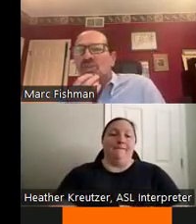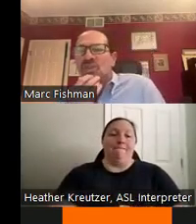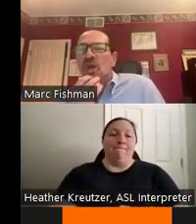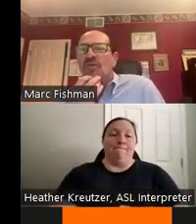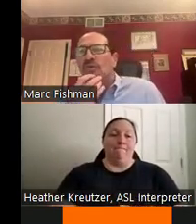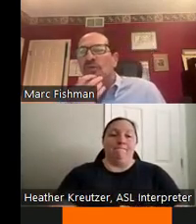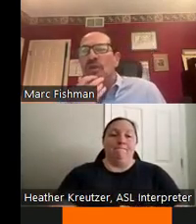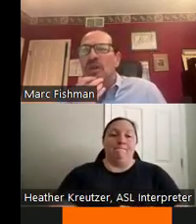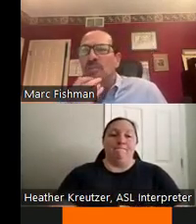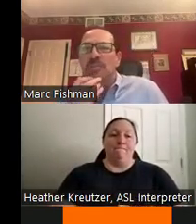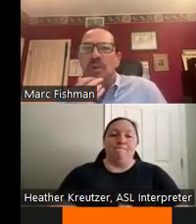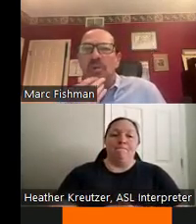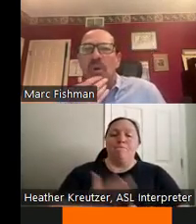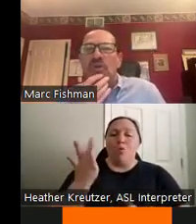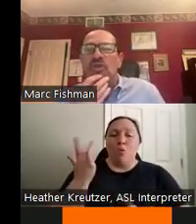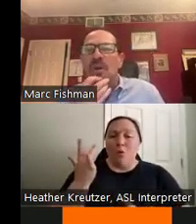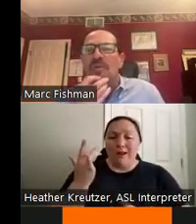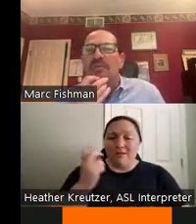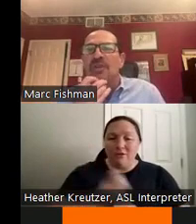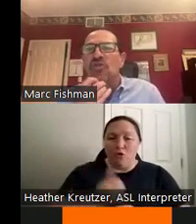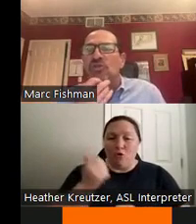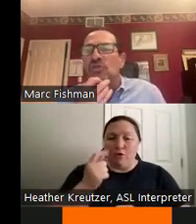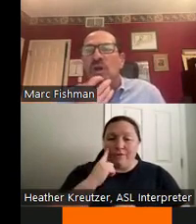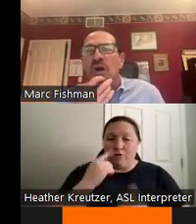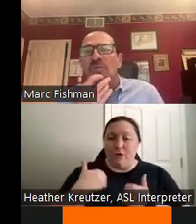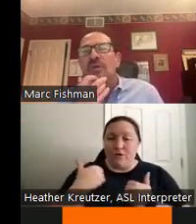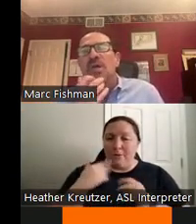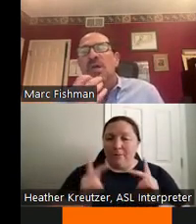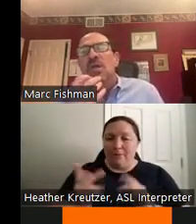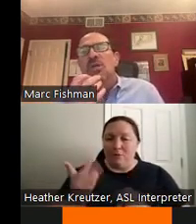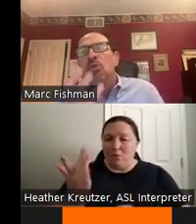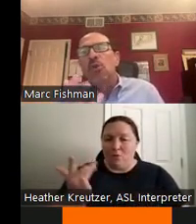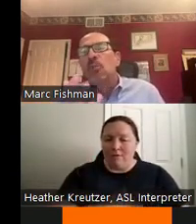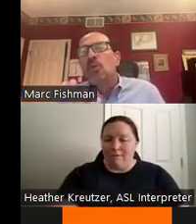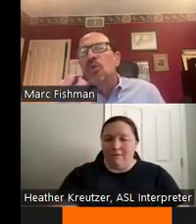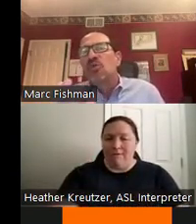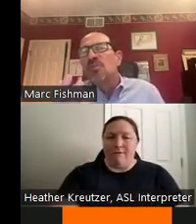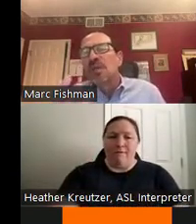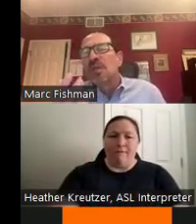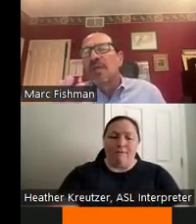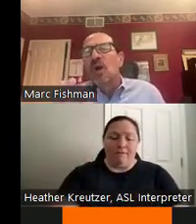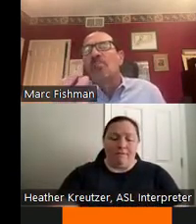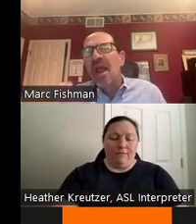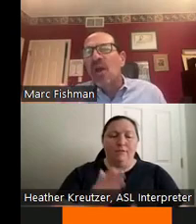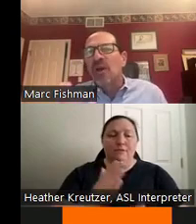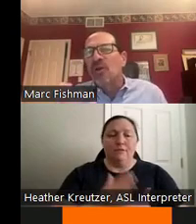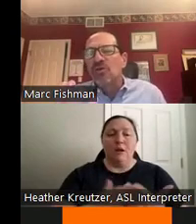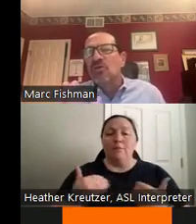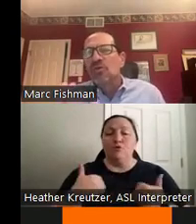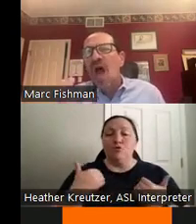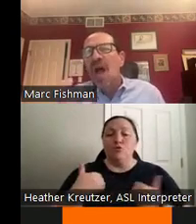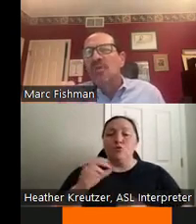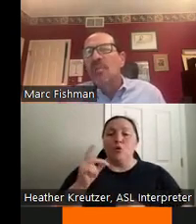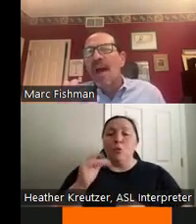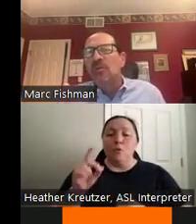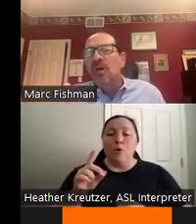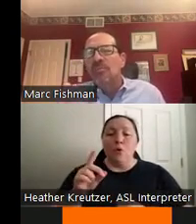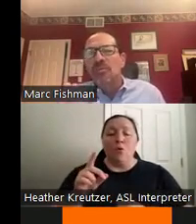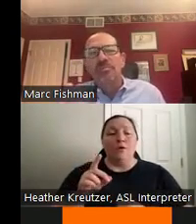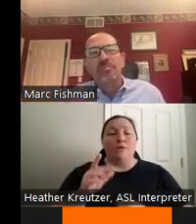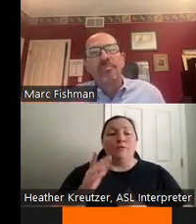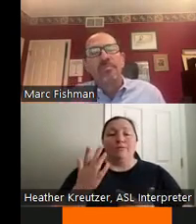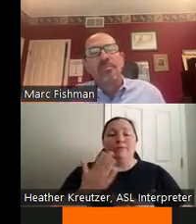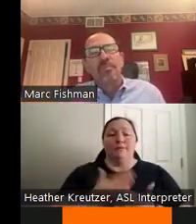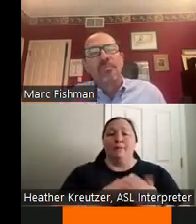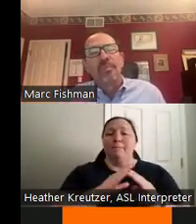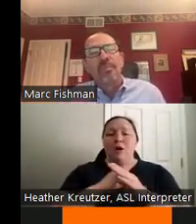Why is it tougher for young people? What are some of the features of youth opioid treatment that are barriers to optimum